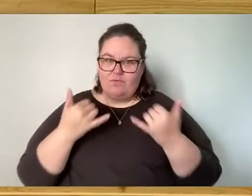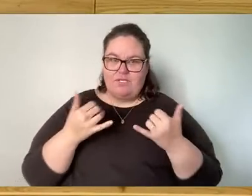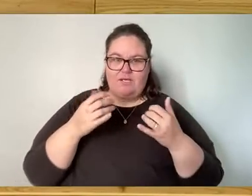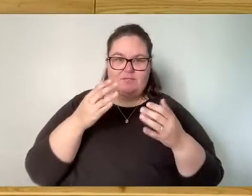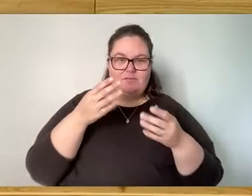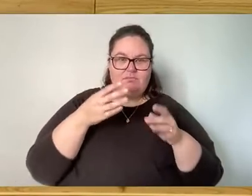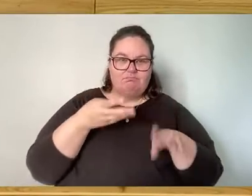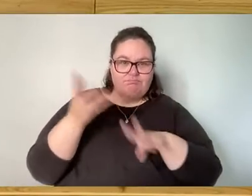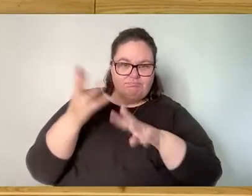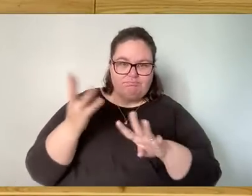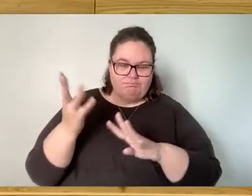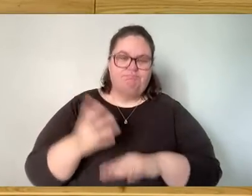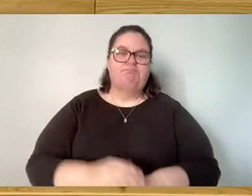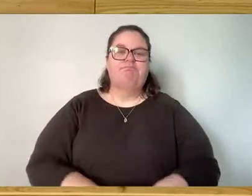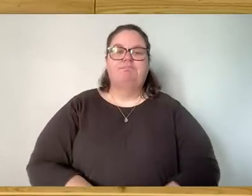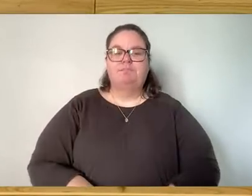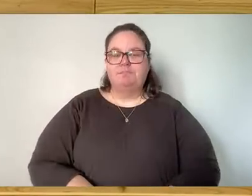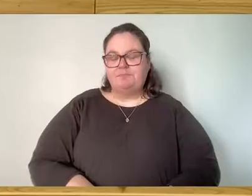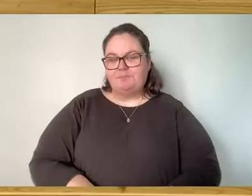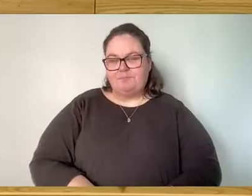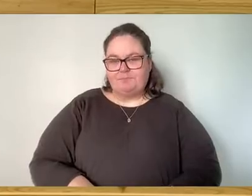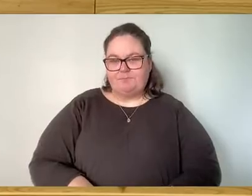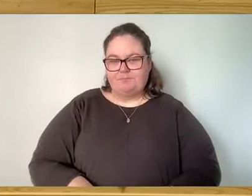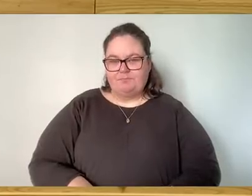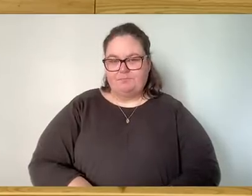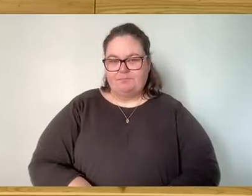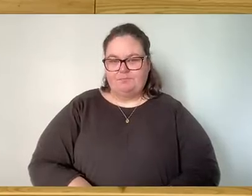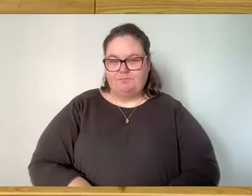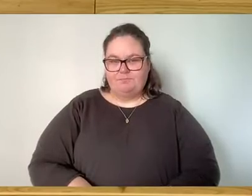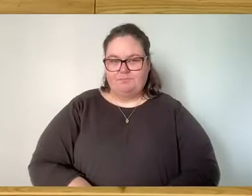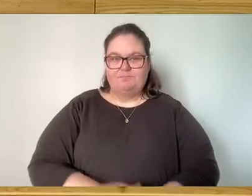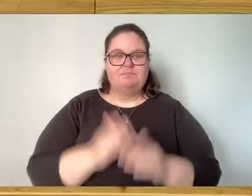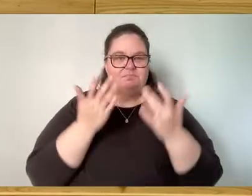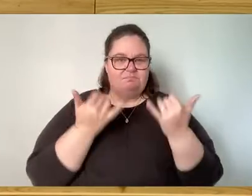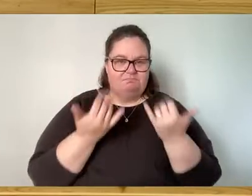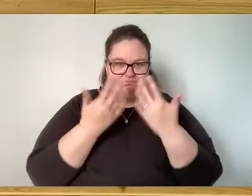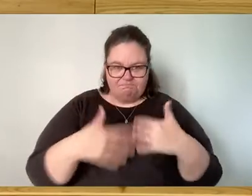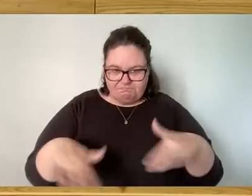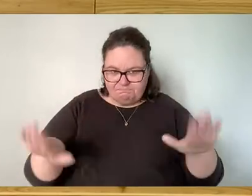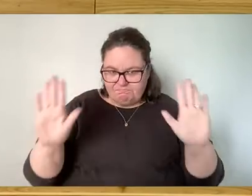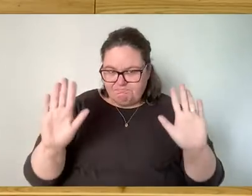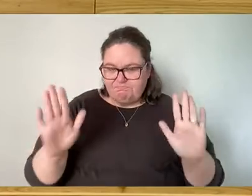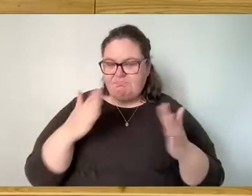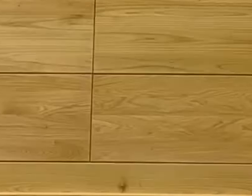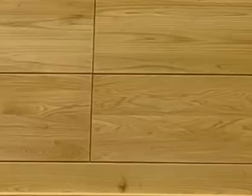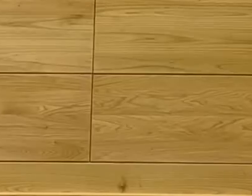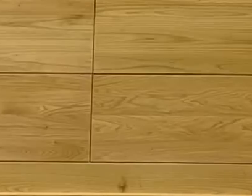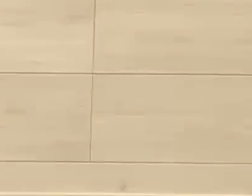Voilà ce qui mène fait à notre conférence d'après. That's the end of our press conference here today. Thank you very much.